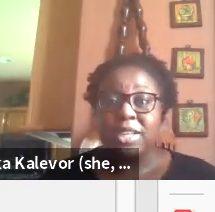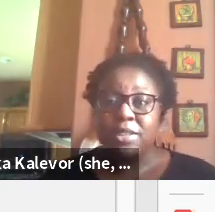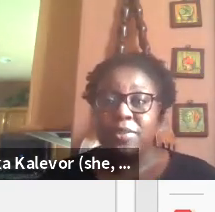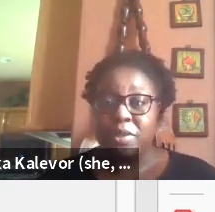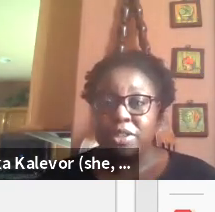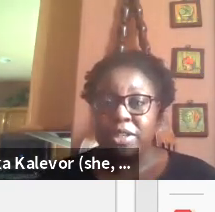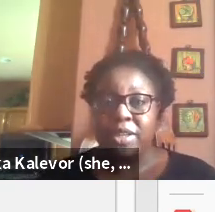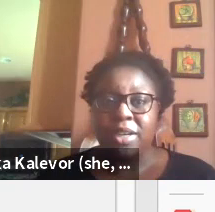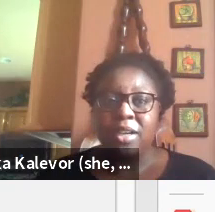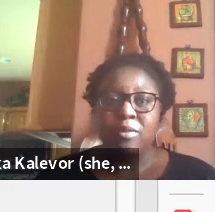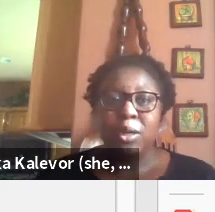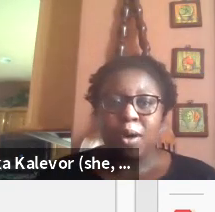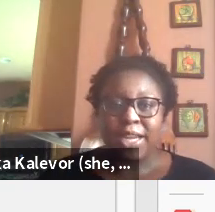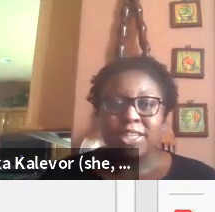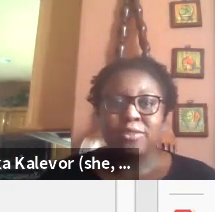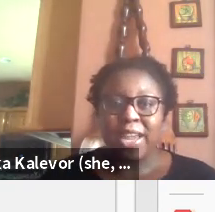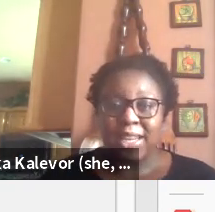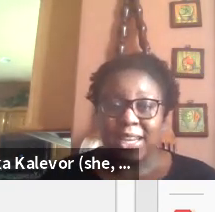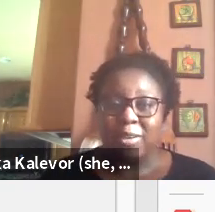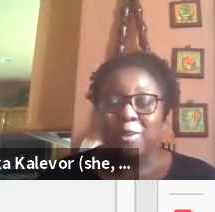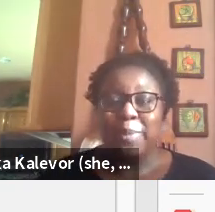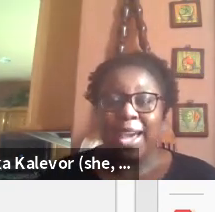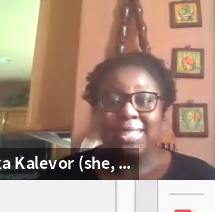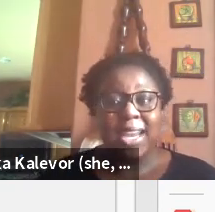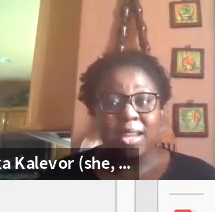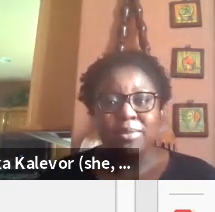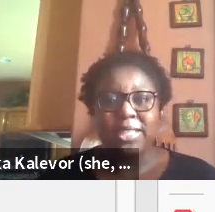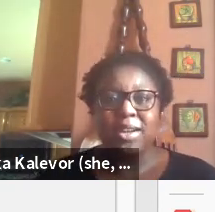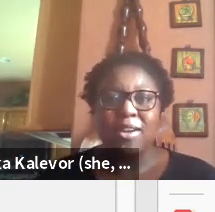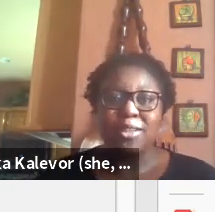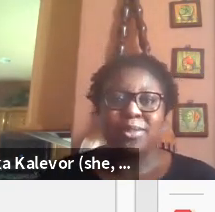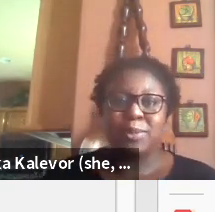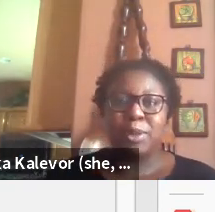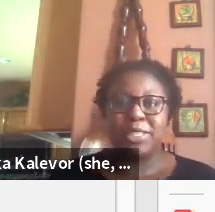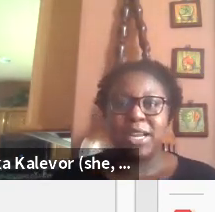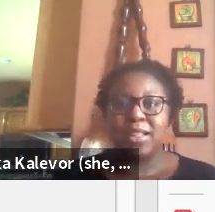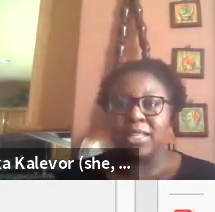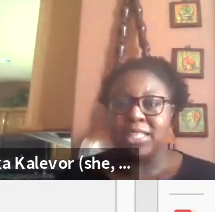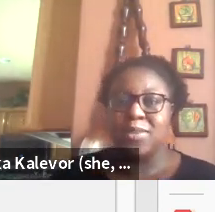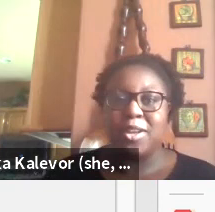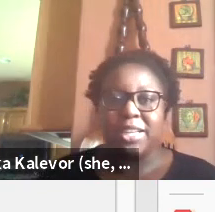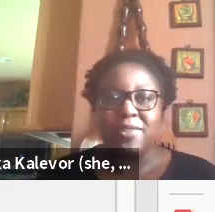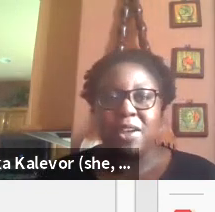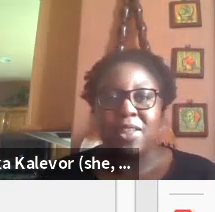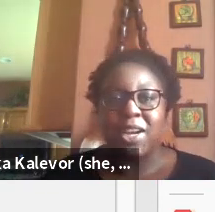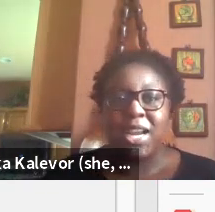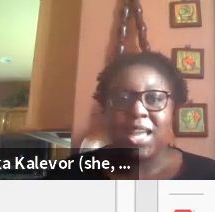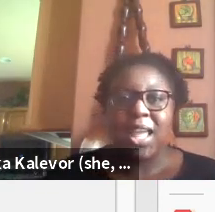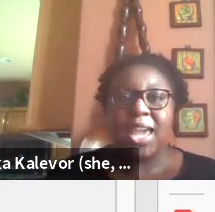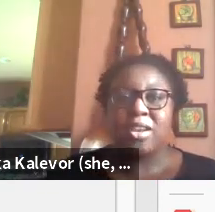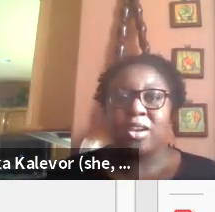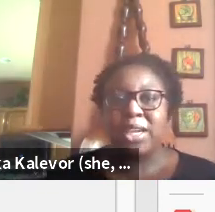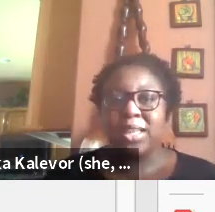that a just future requires reckoning with past and present harms, particularly to communities of